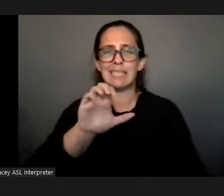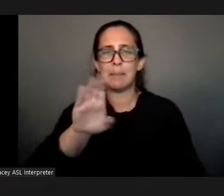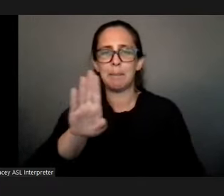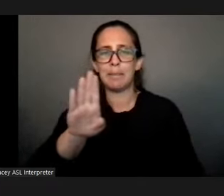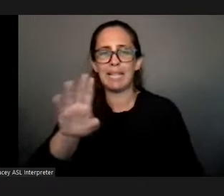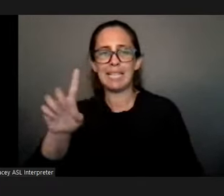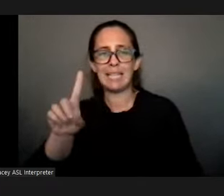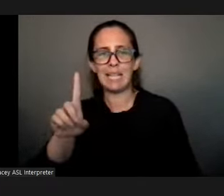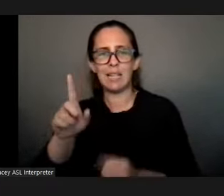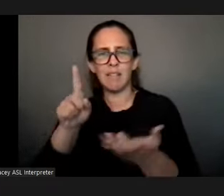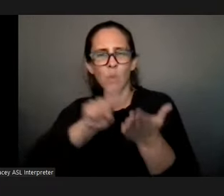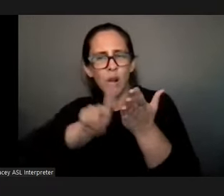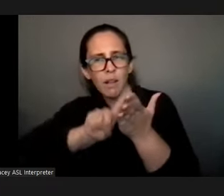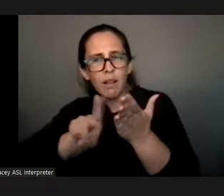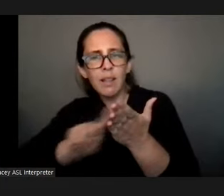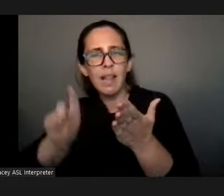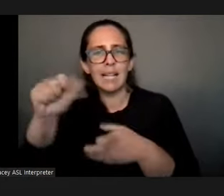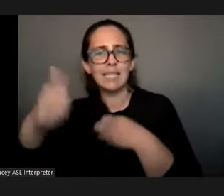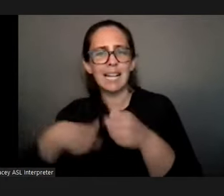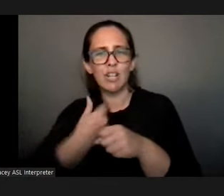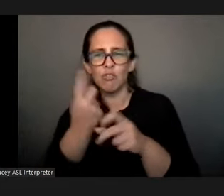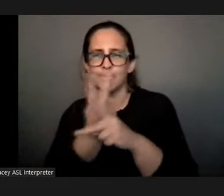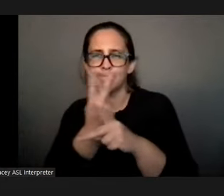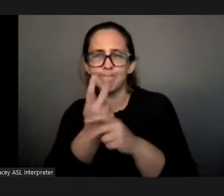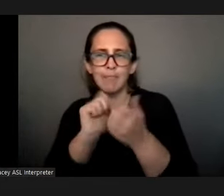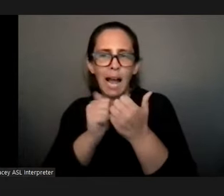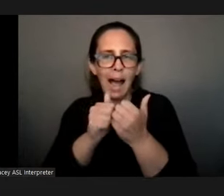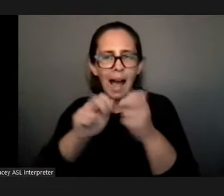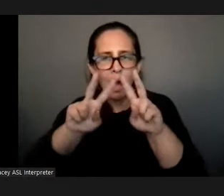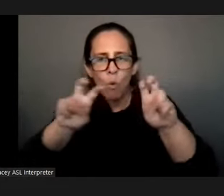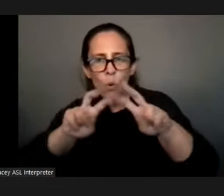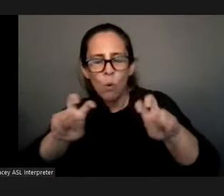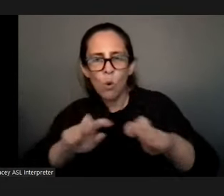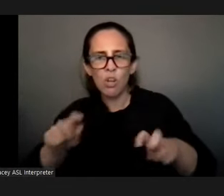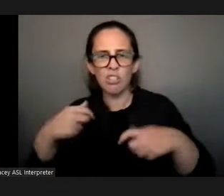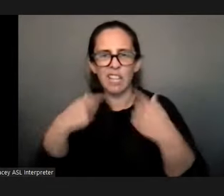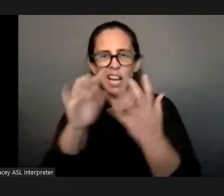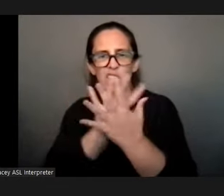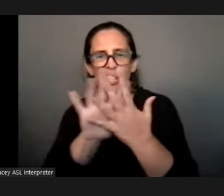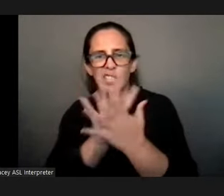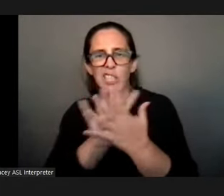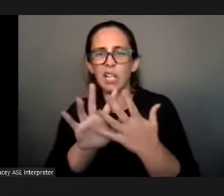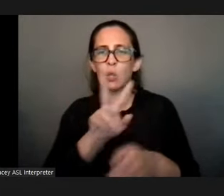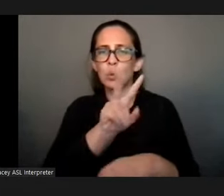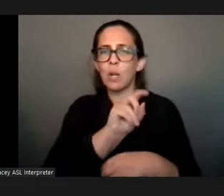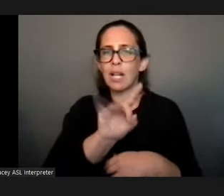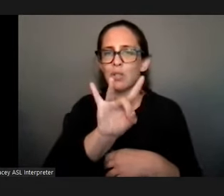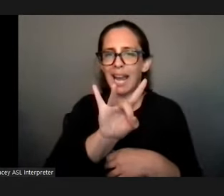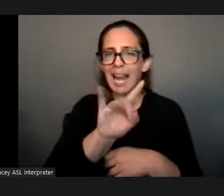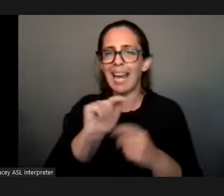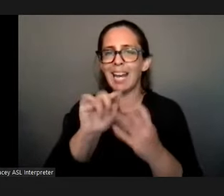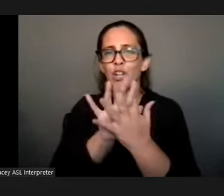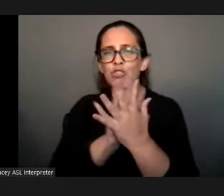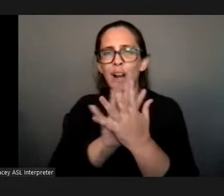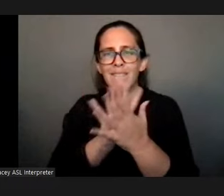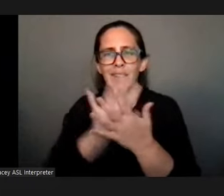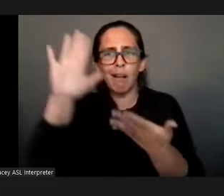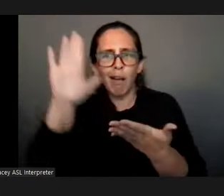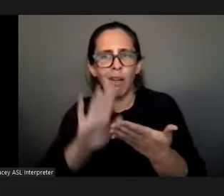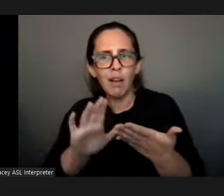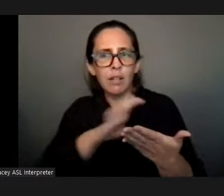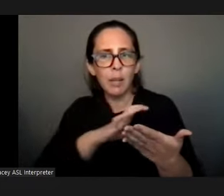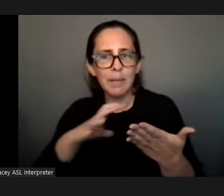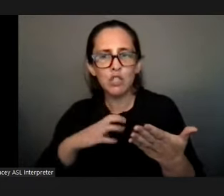and panels explored how best to address congestion, including the 2008 New York City Traffic Congestion Mitigation Commission and the